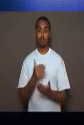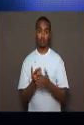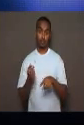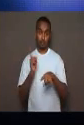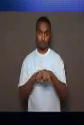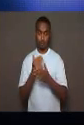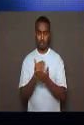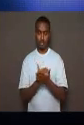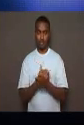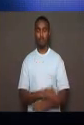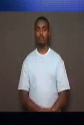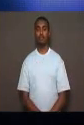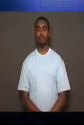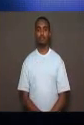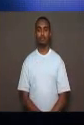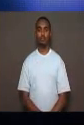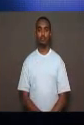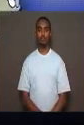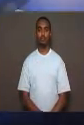Let's get back to our lesson.